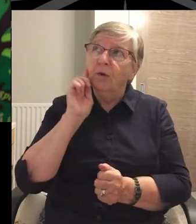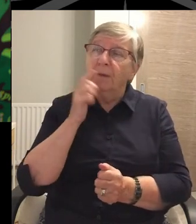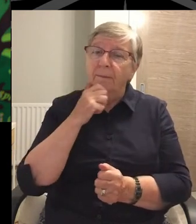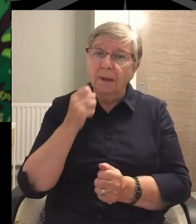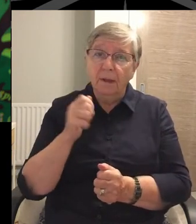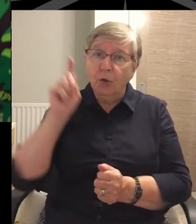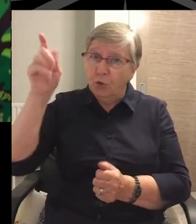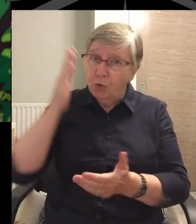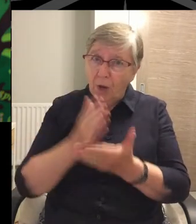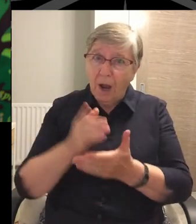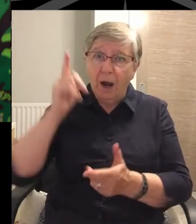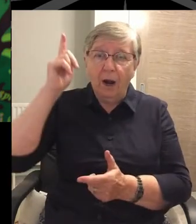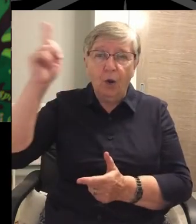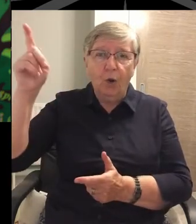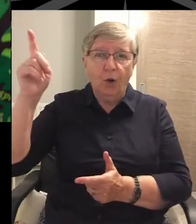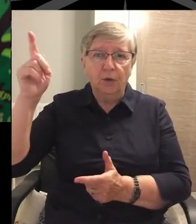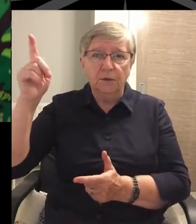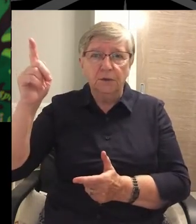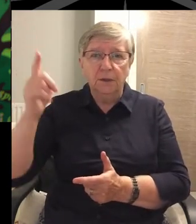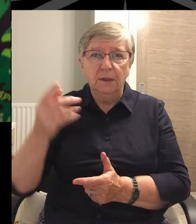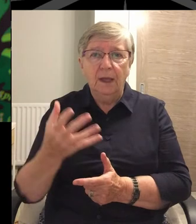And you're a God who has